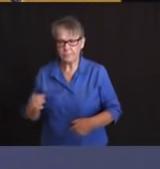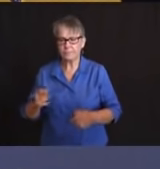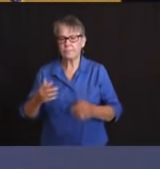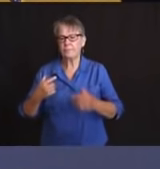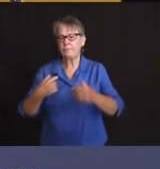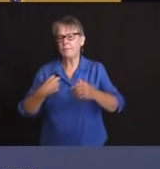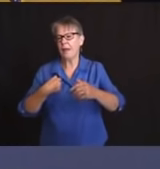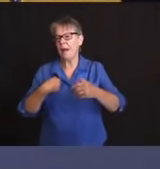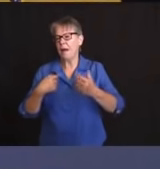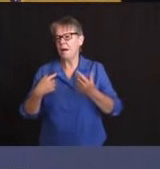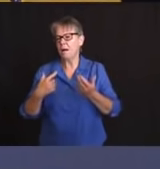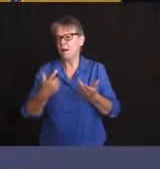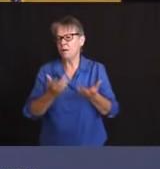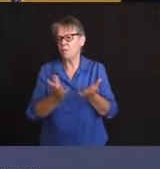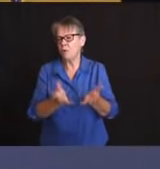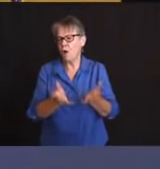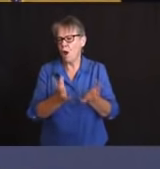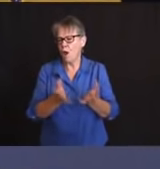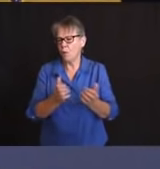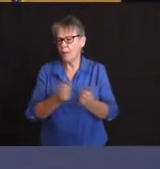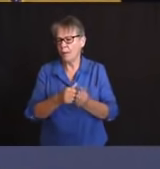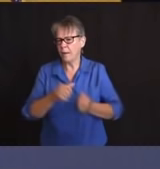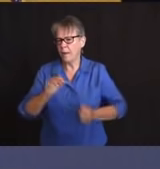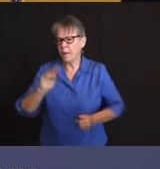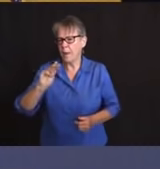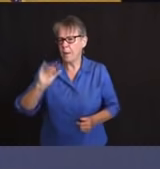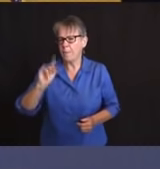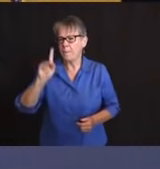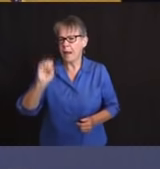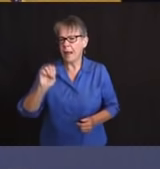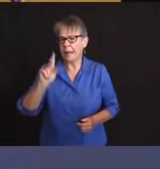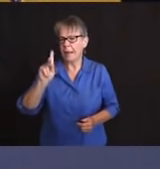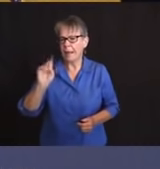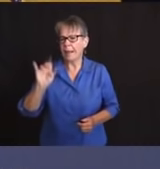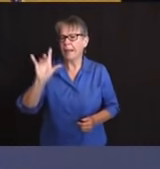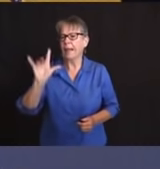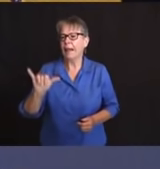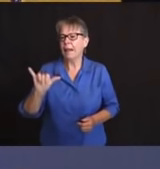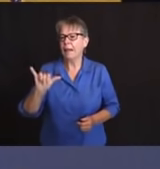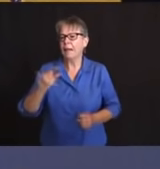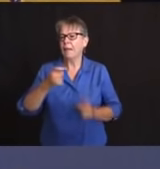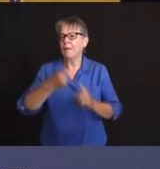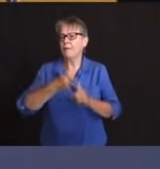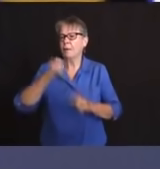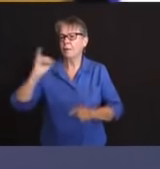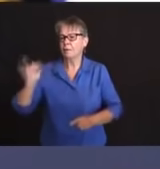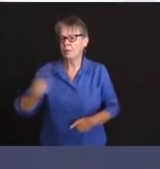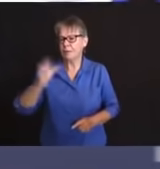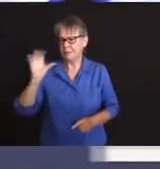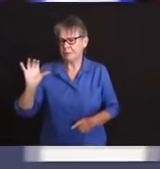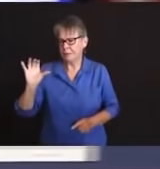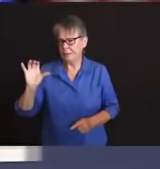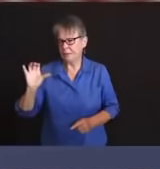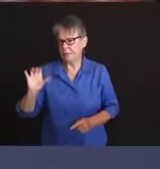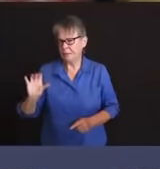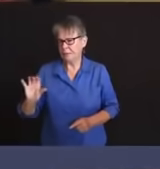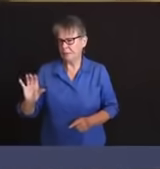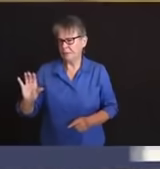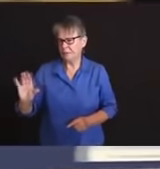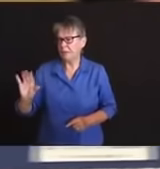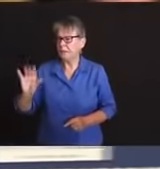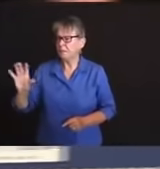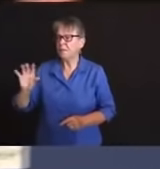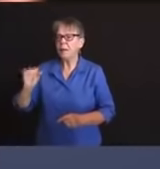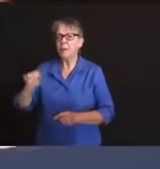Regulato. But Pat, welcome. Anything you've got on compliance or other matters, and thank you for everything. Thank you, Governor. Just